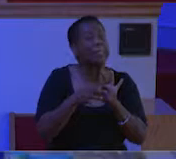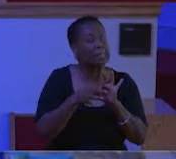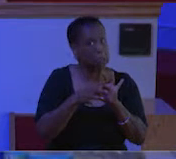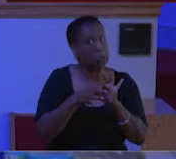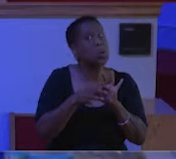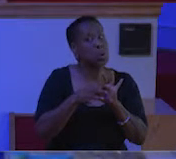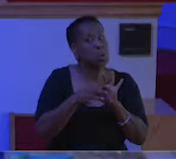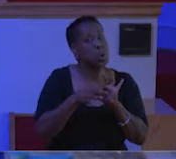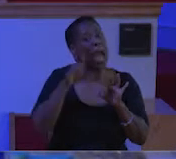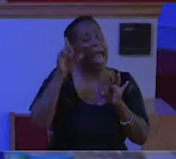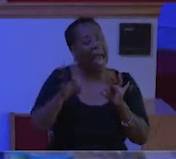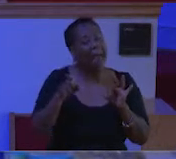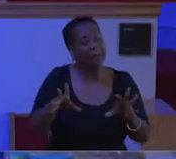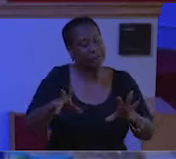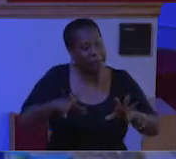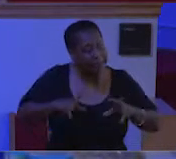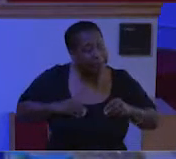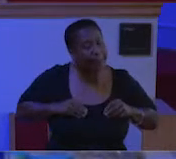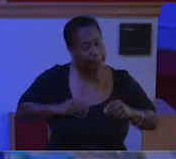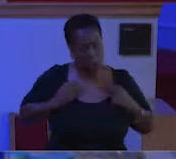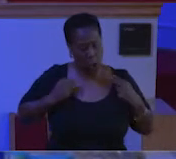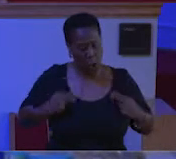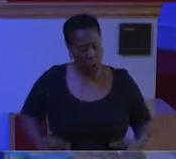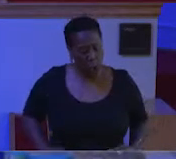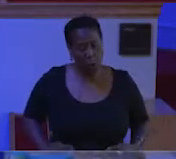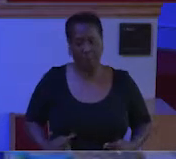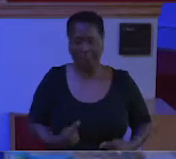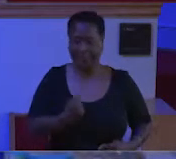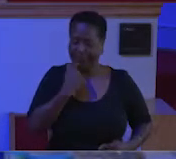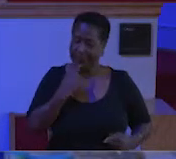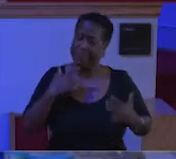learn to deal with human disappointments.